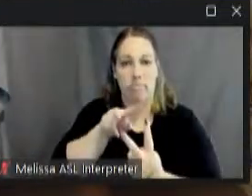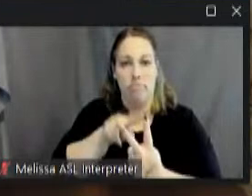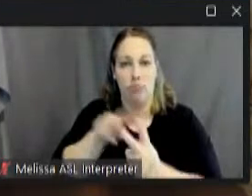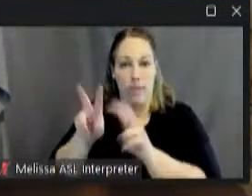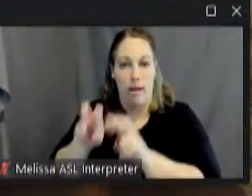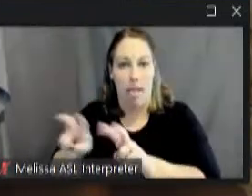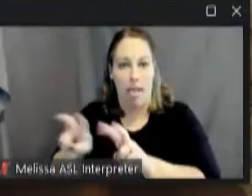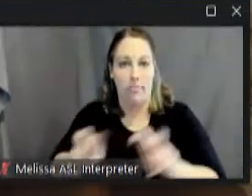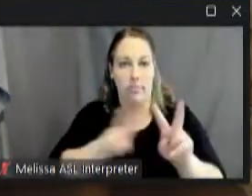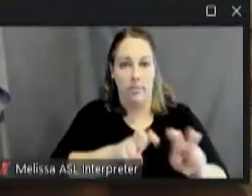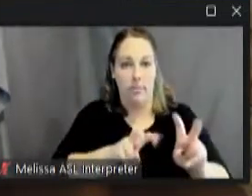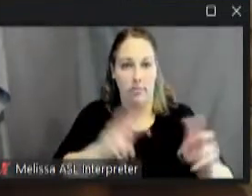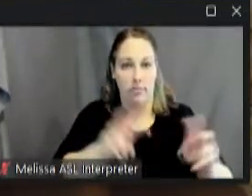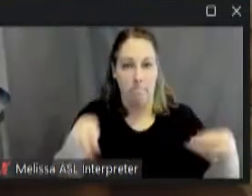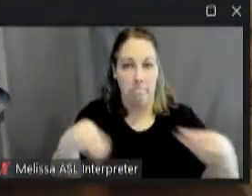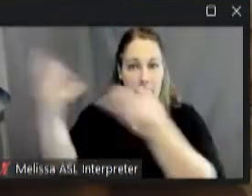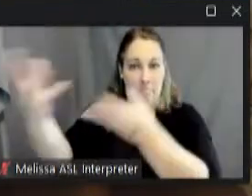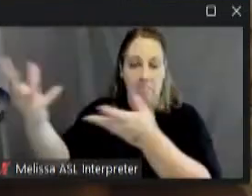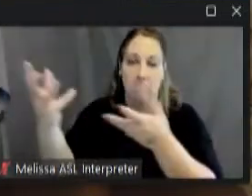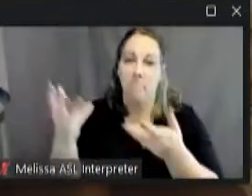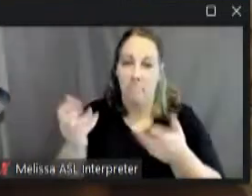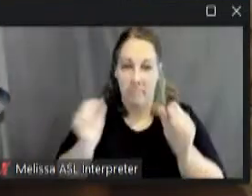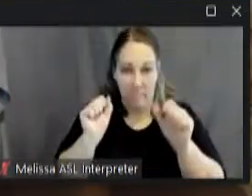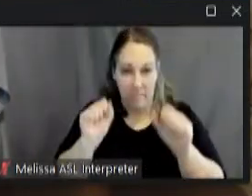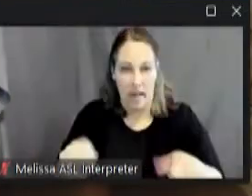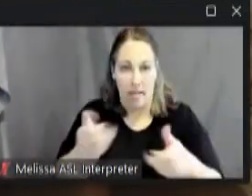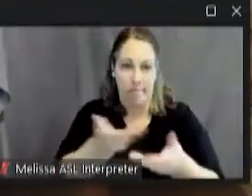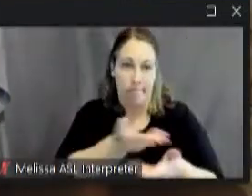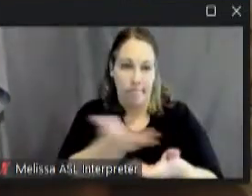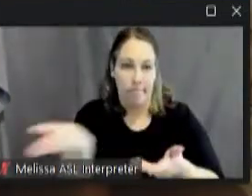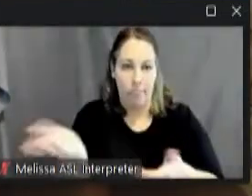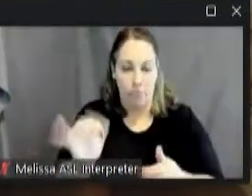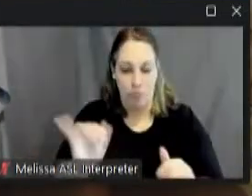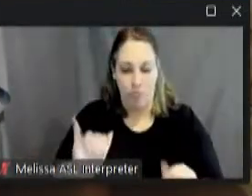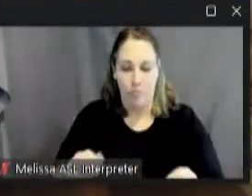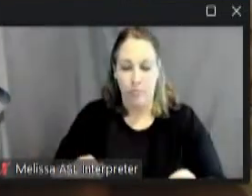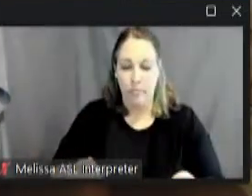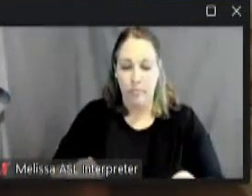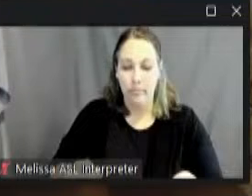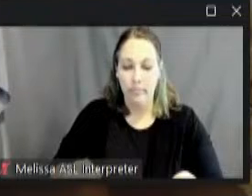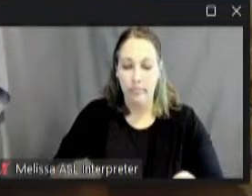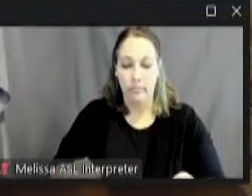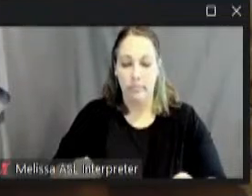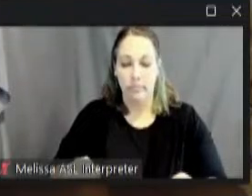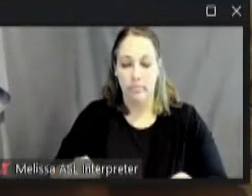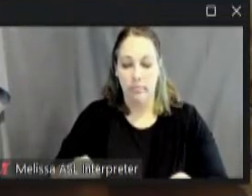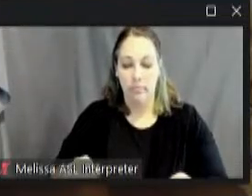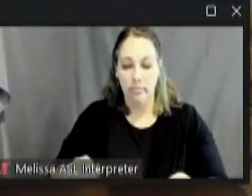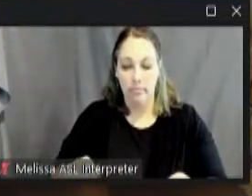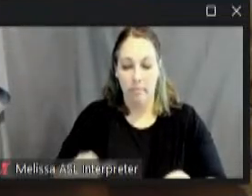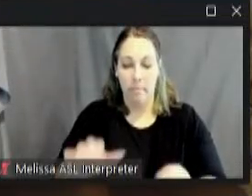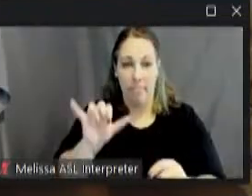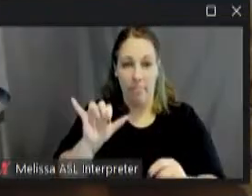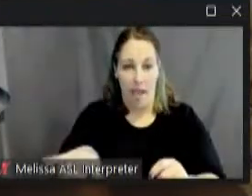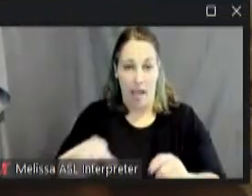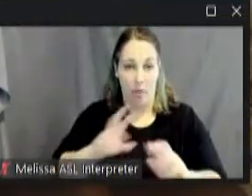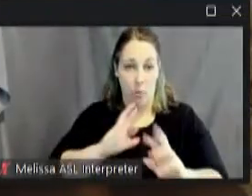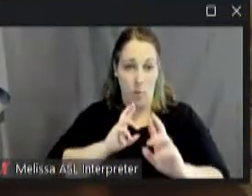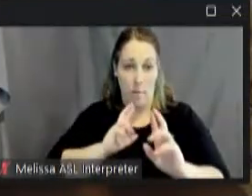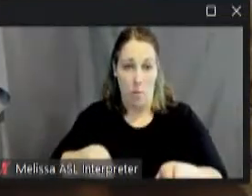would be happy to provide a copy to the Commission. This could be helpful in the development of a